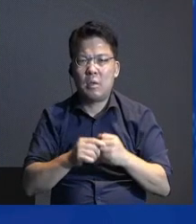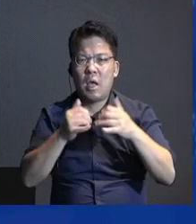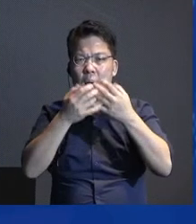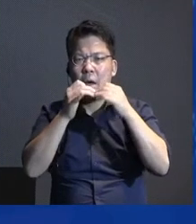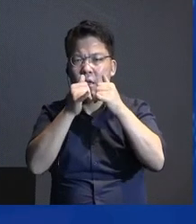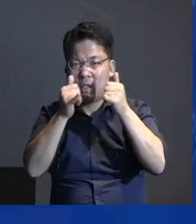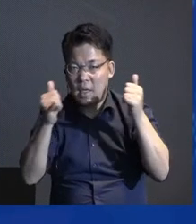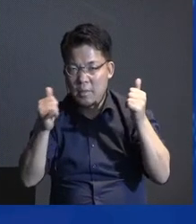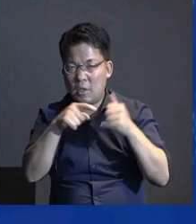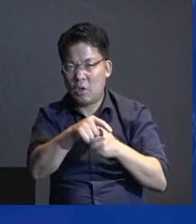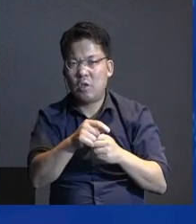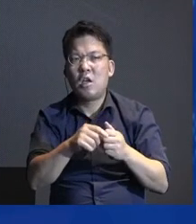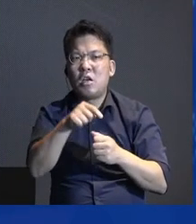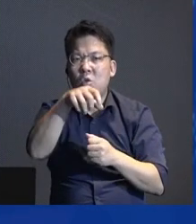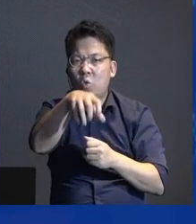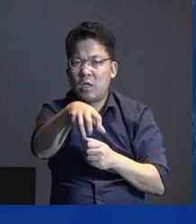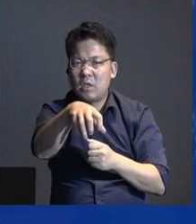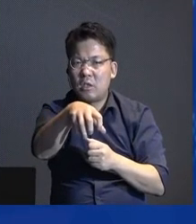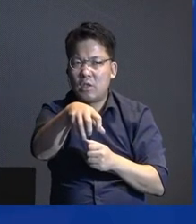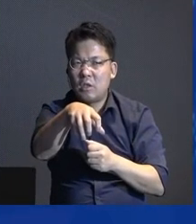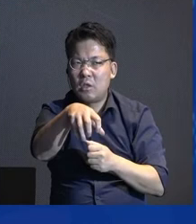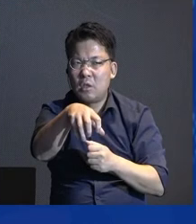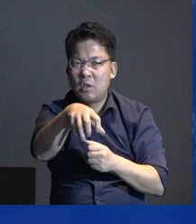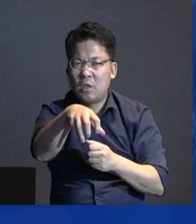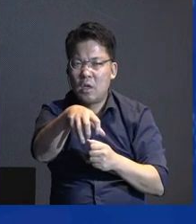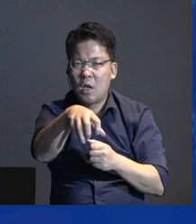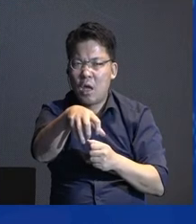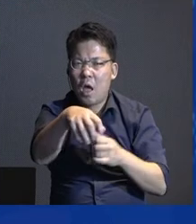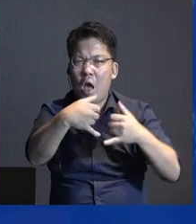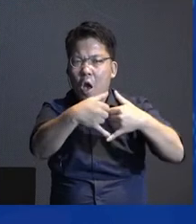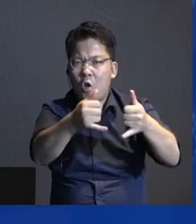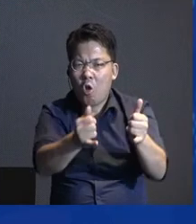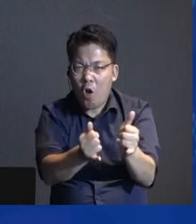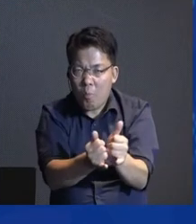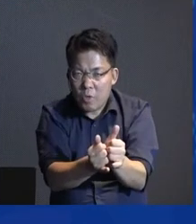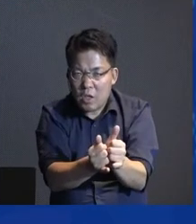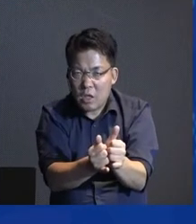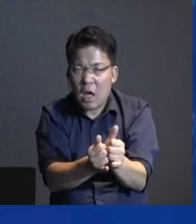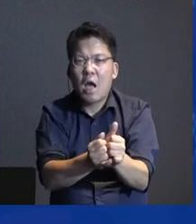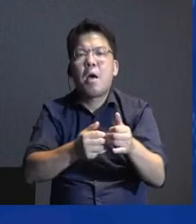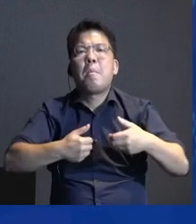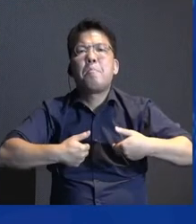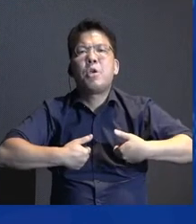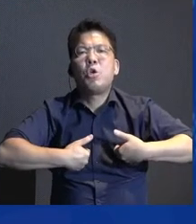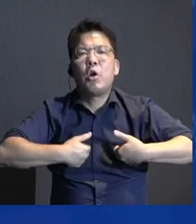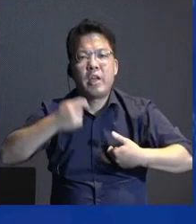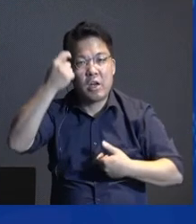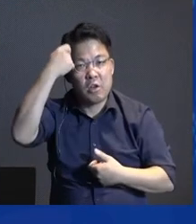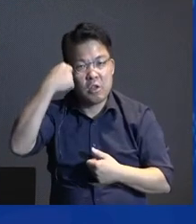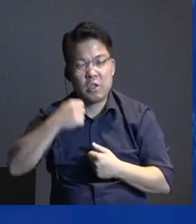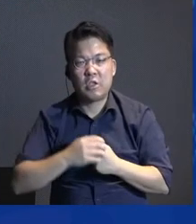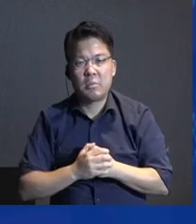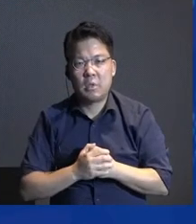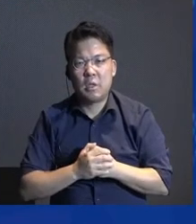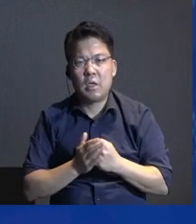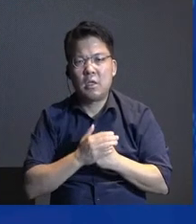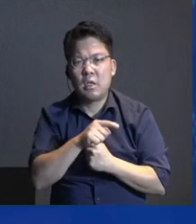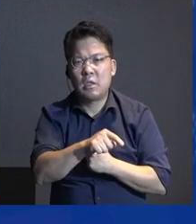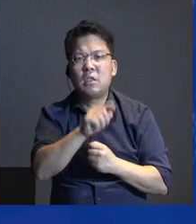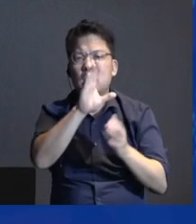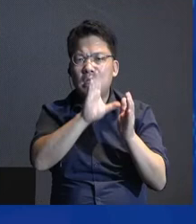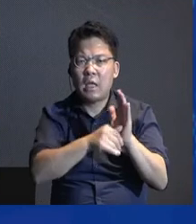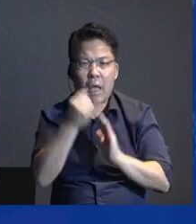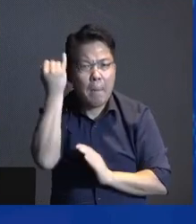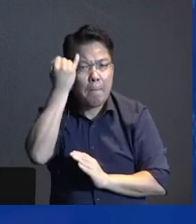and came up with an idea, which is to utilize nursing in housing complexes as a